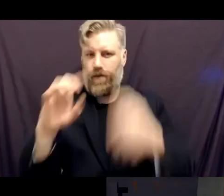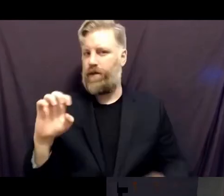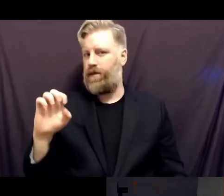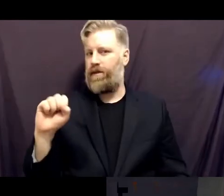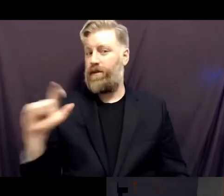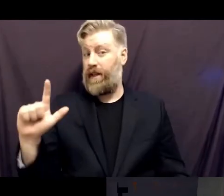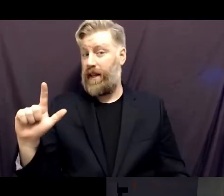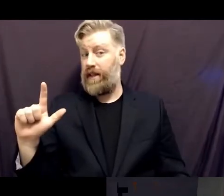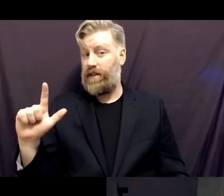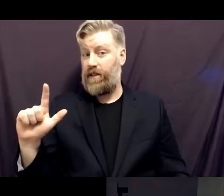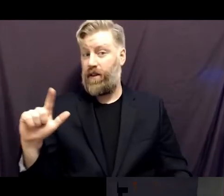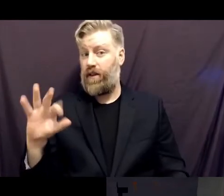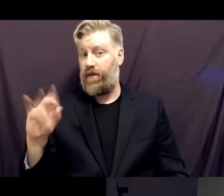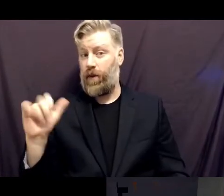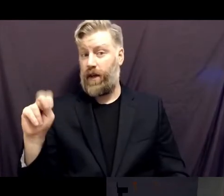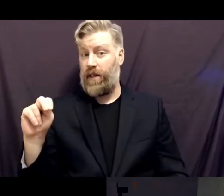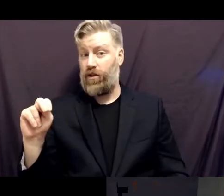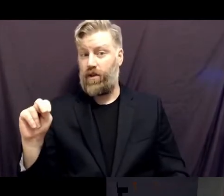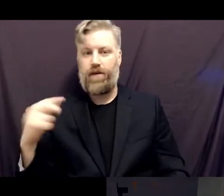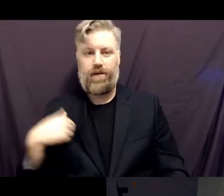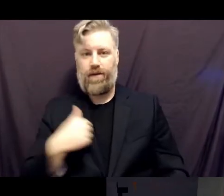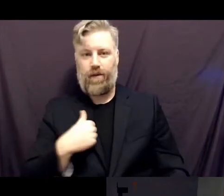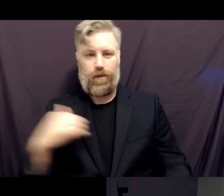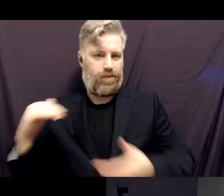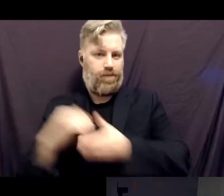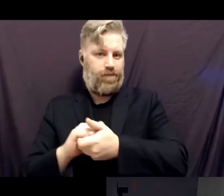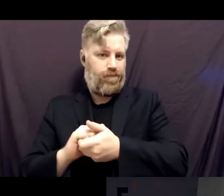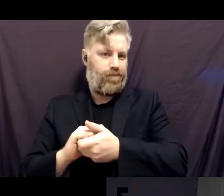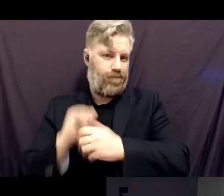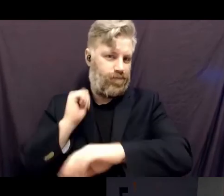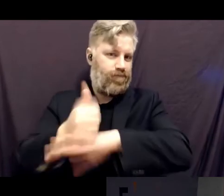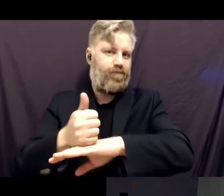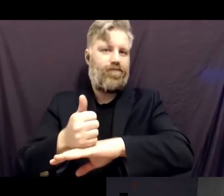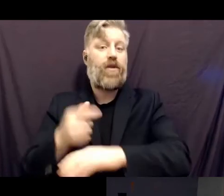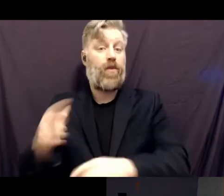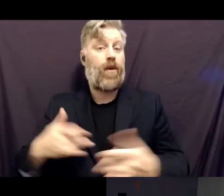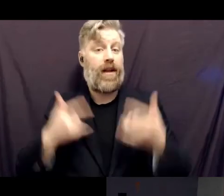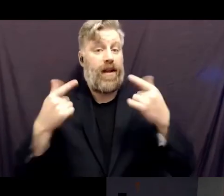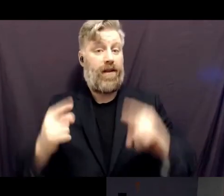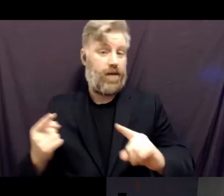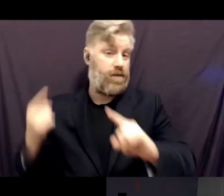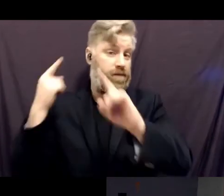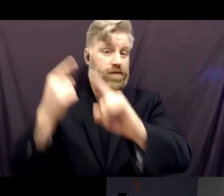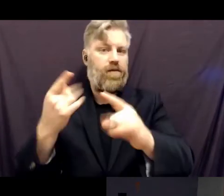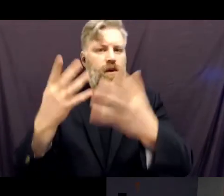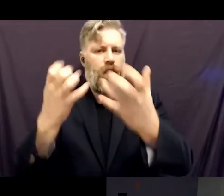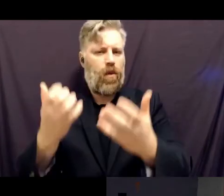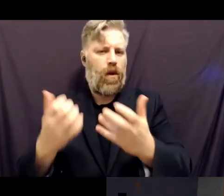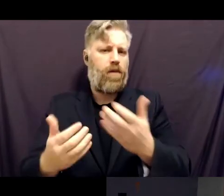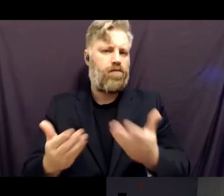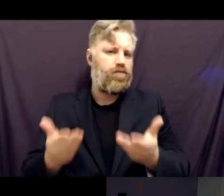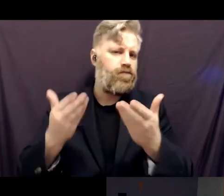has co-initiated. This event was designed to promote ICT solutions for